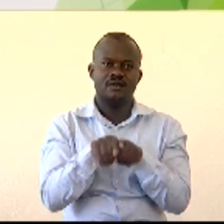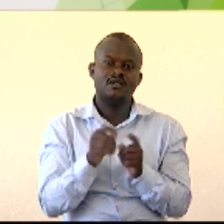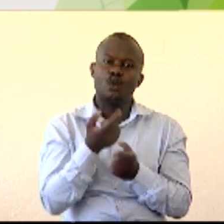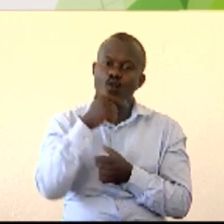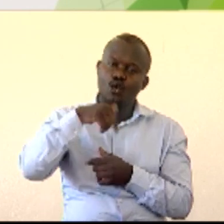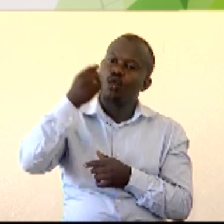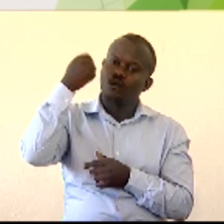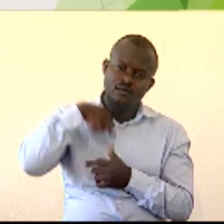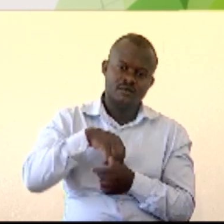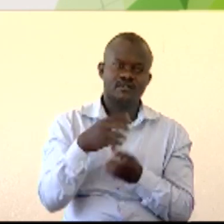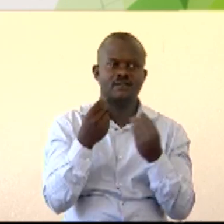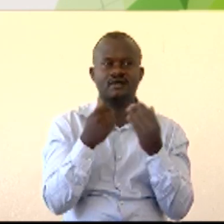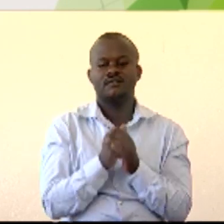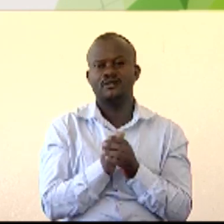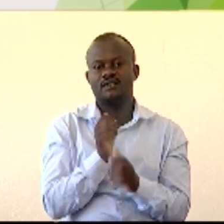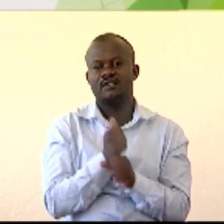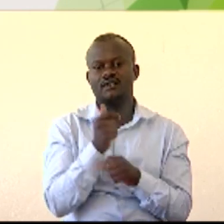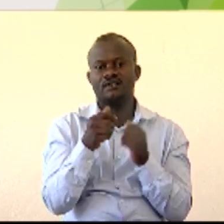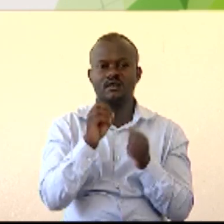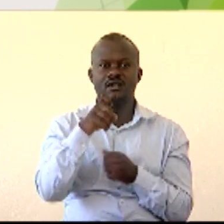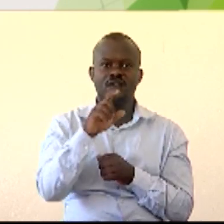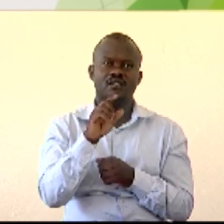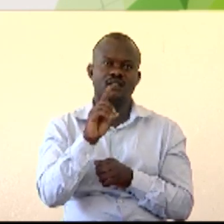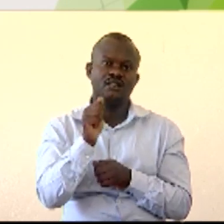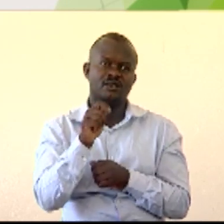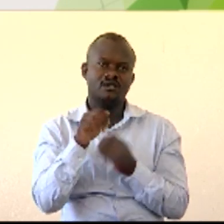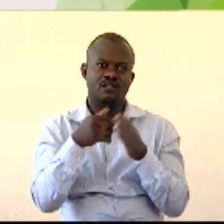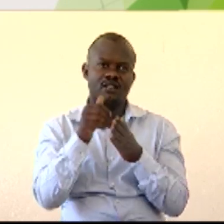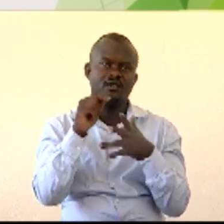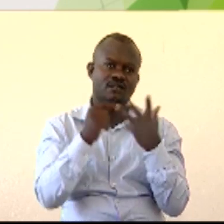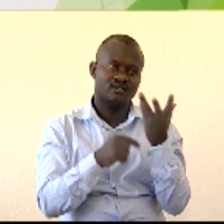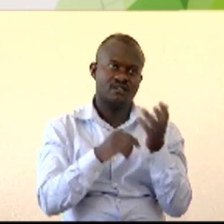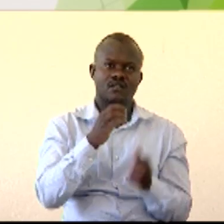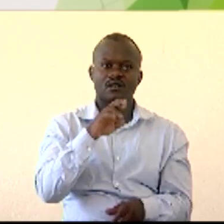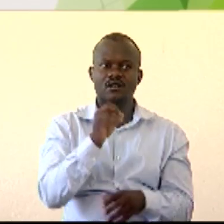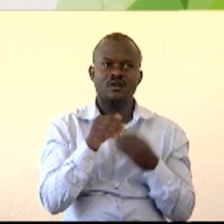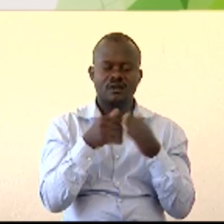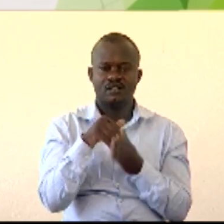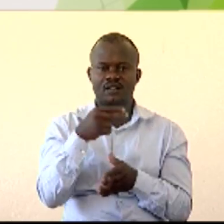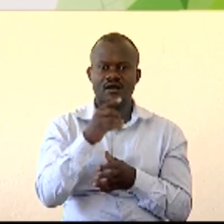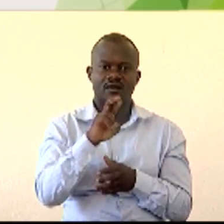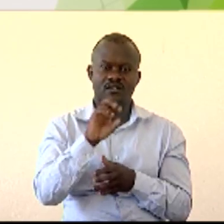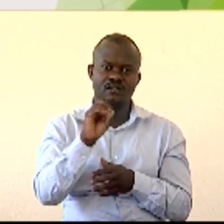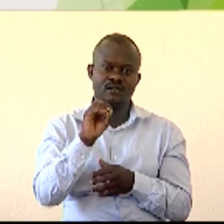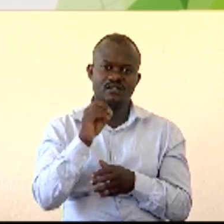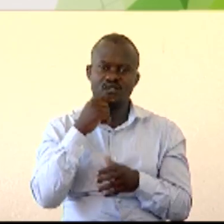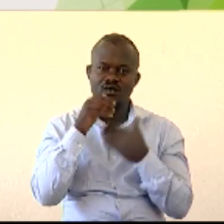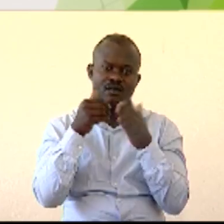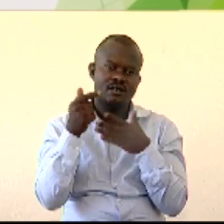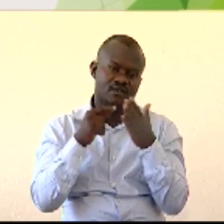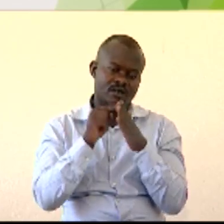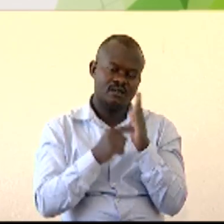ugari. Work out the oxidation state of those elements. Chlorine in hydrochloric acid, so the elements